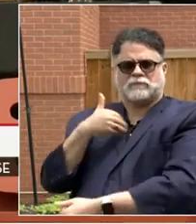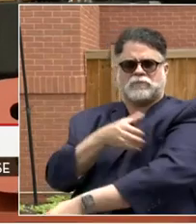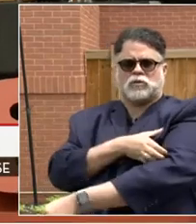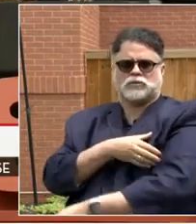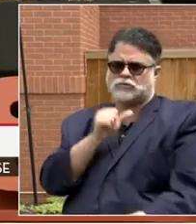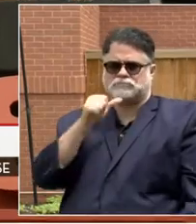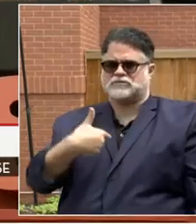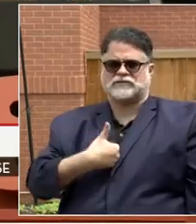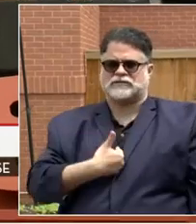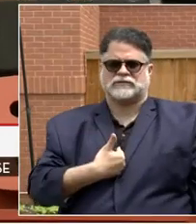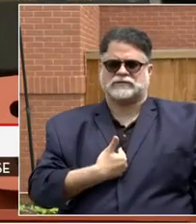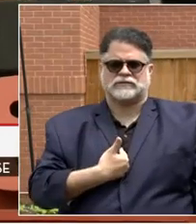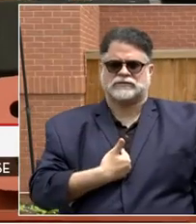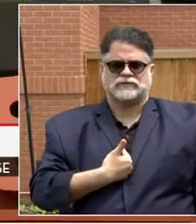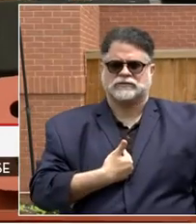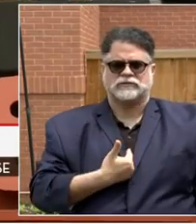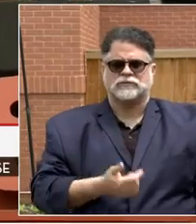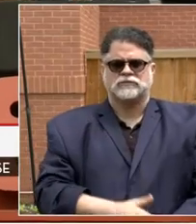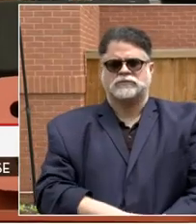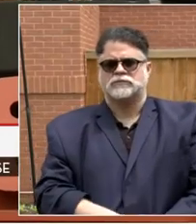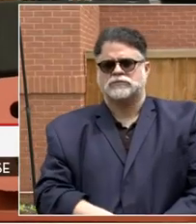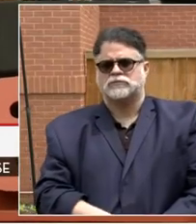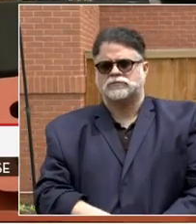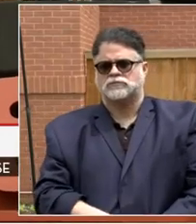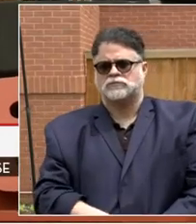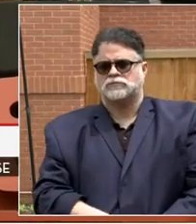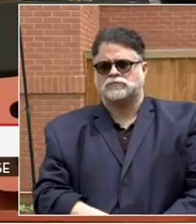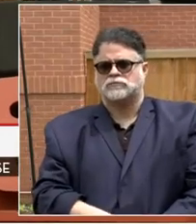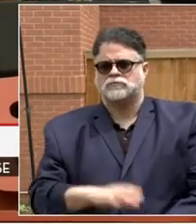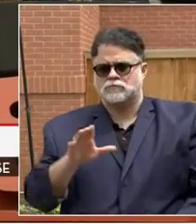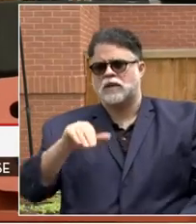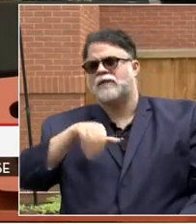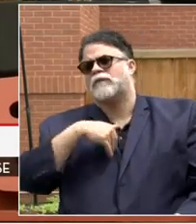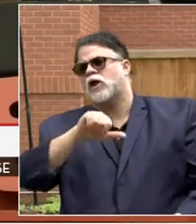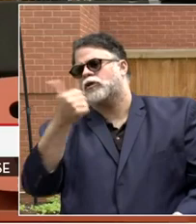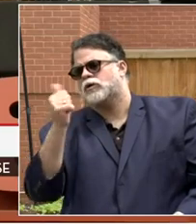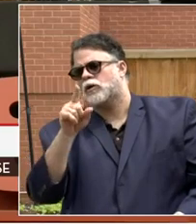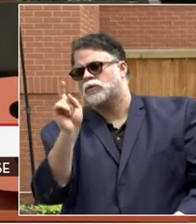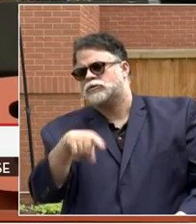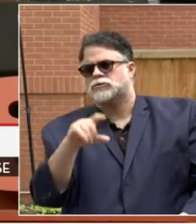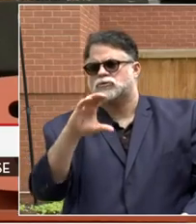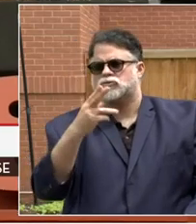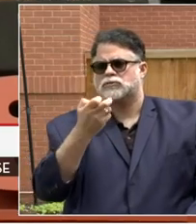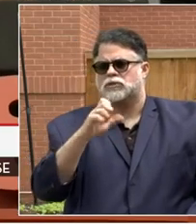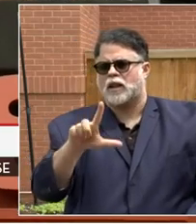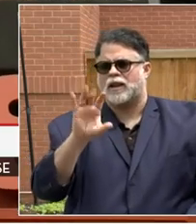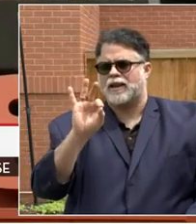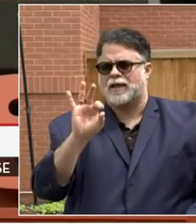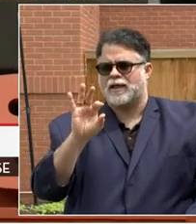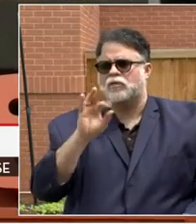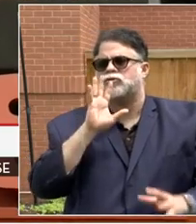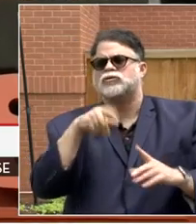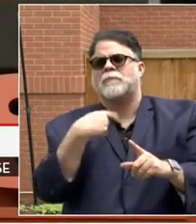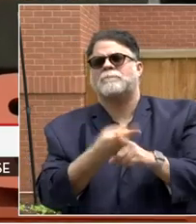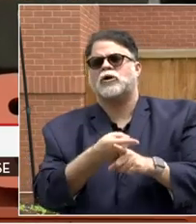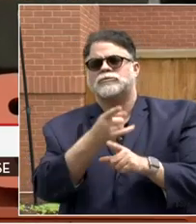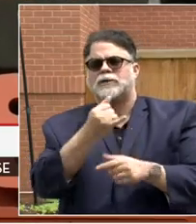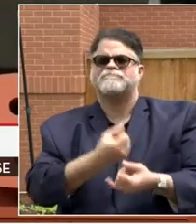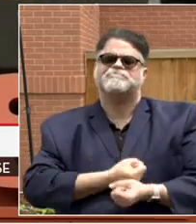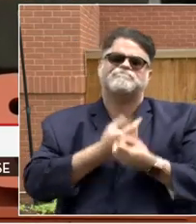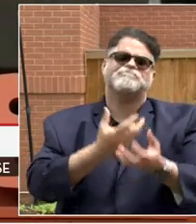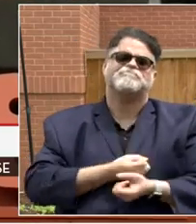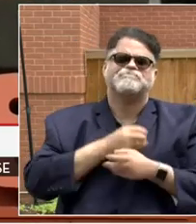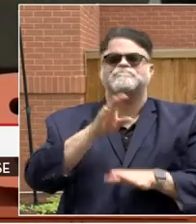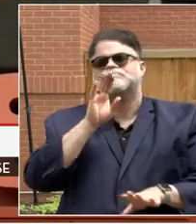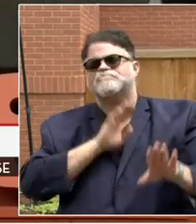Yes. Mayor Bowser, Rafael with Channel 9. I know I've heard you time and time again, as well as Chief Conti, express frustration in terms of the prosecution of